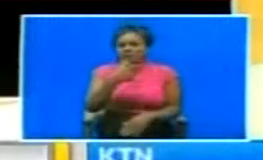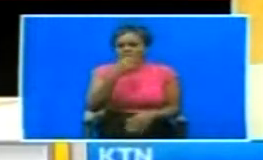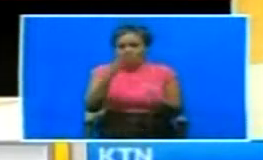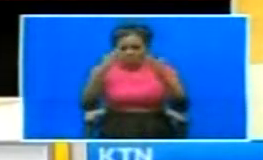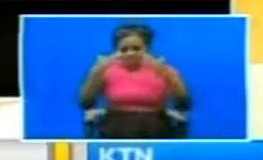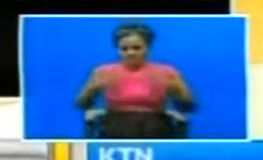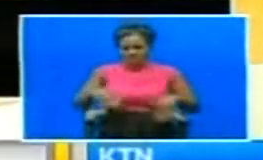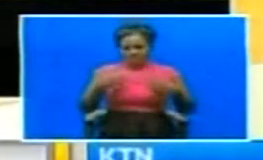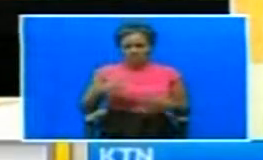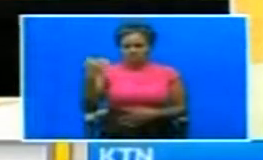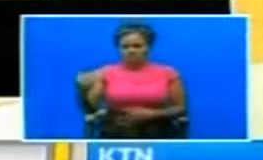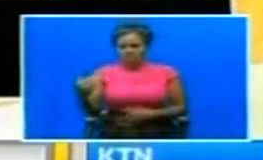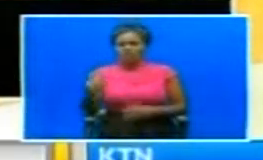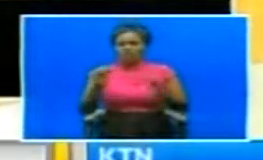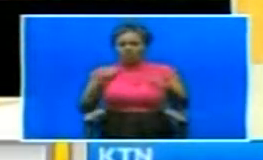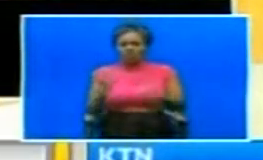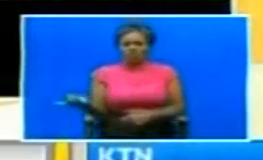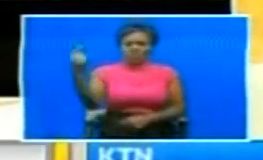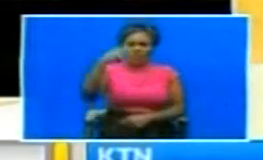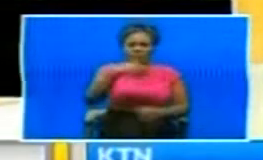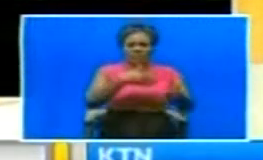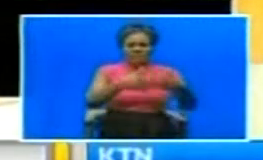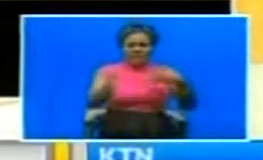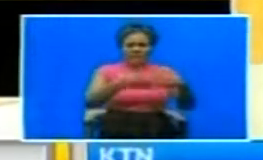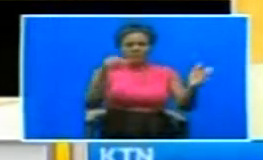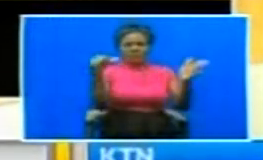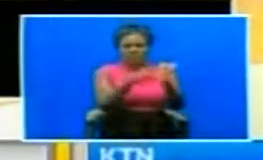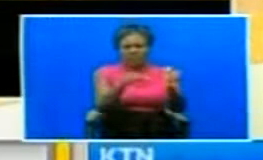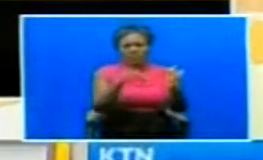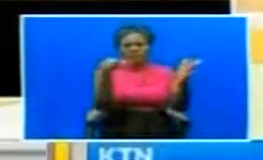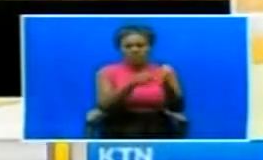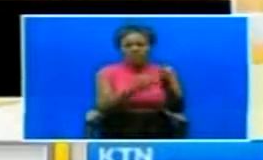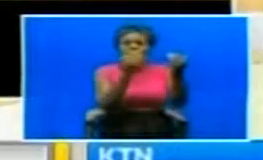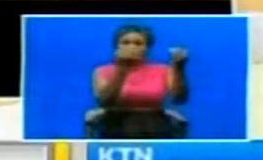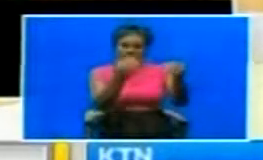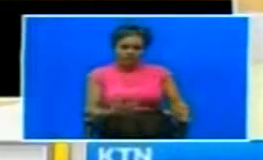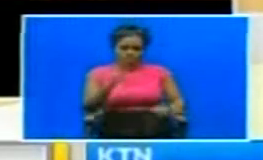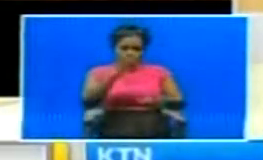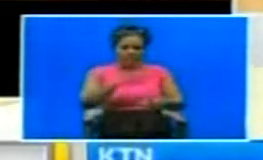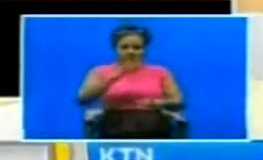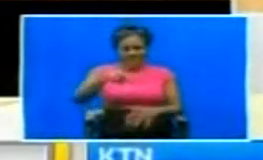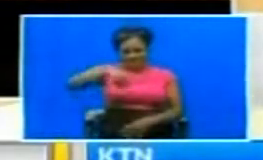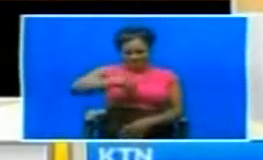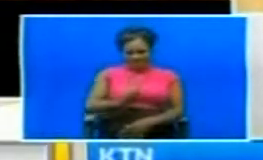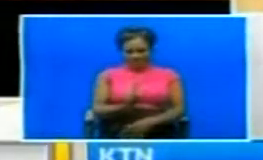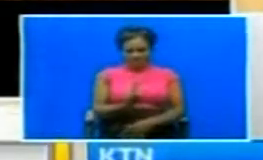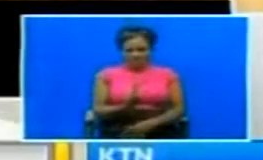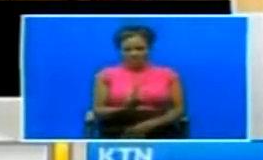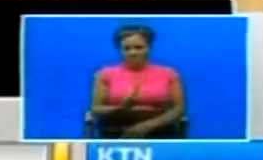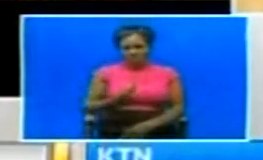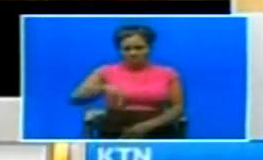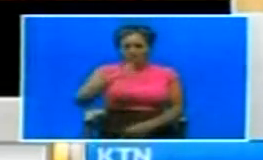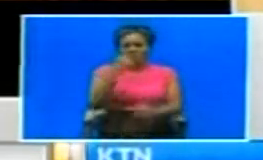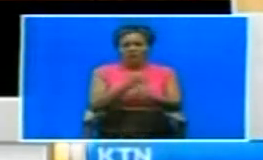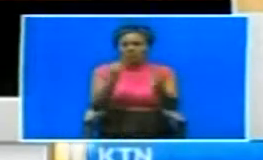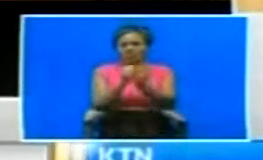Maybe children keep on coming with the same sort of problems and so on. We need to sensitize ourselves, even those of us that work with